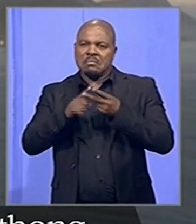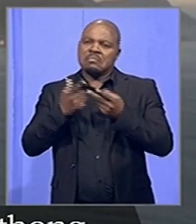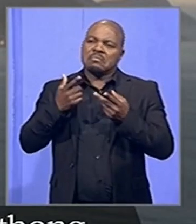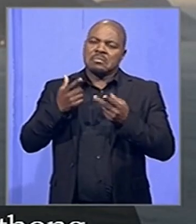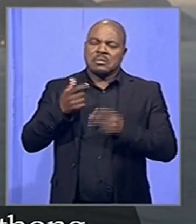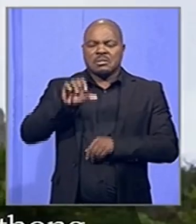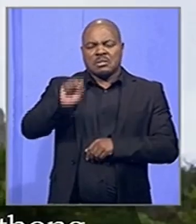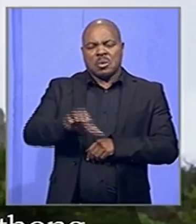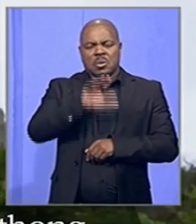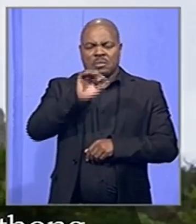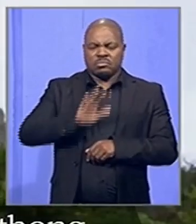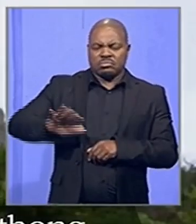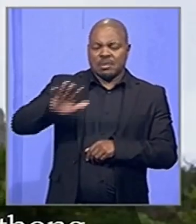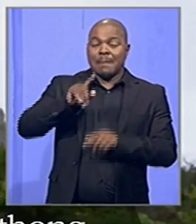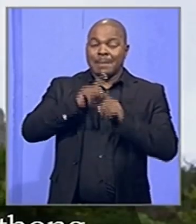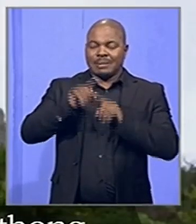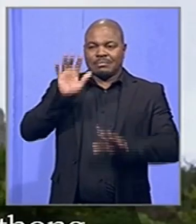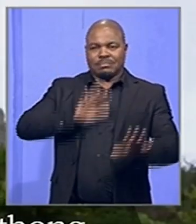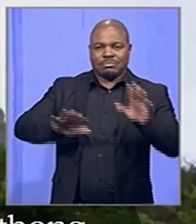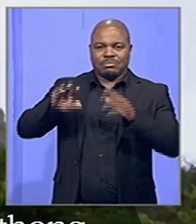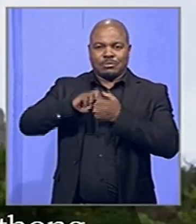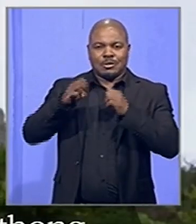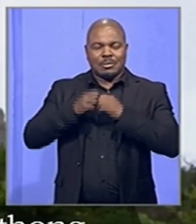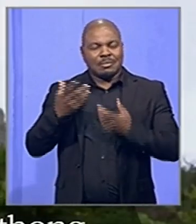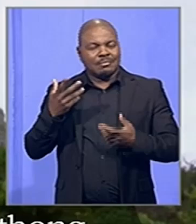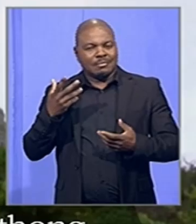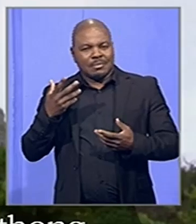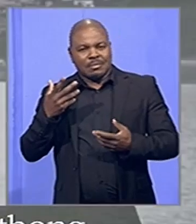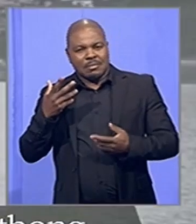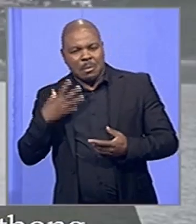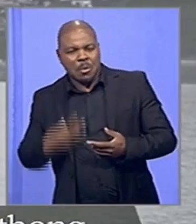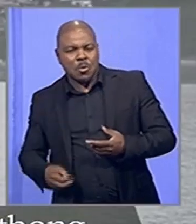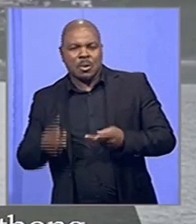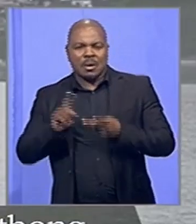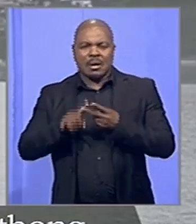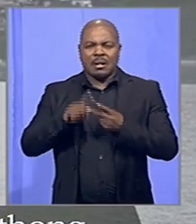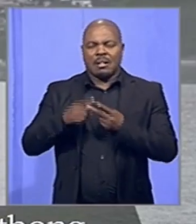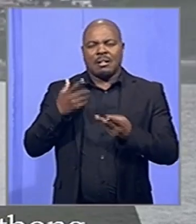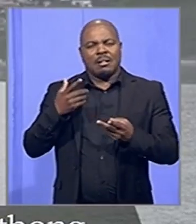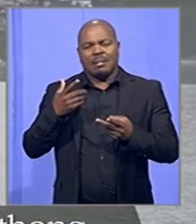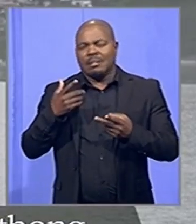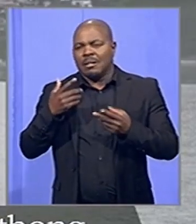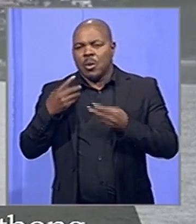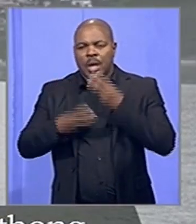ba naha fela o thefutswe ke bofuma le leqeme la mesebetsi. Work